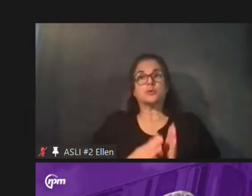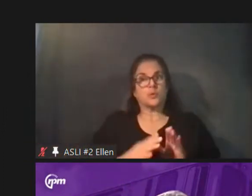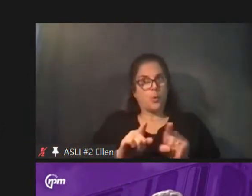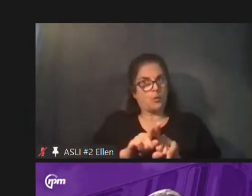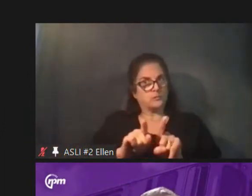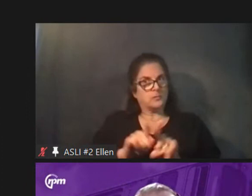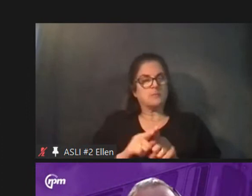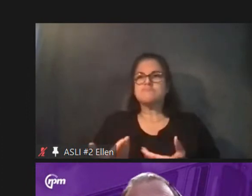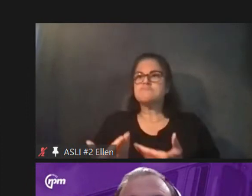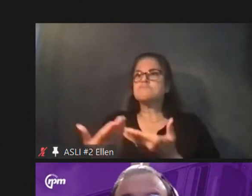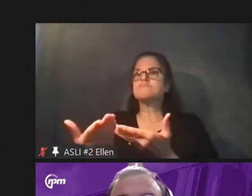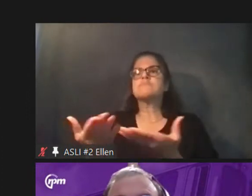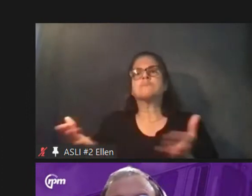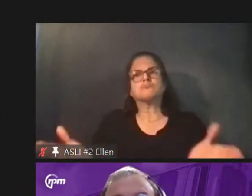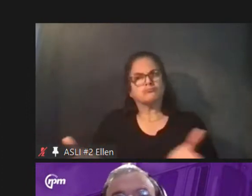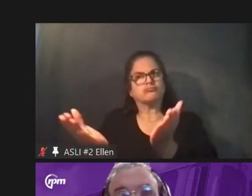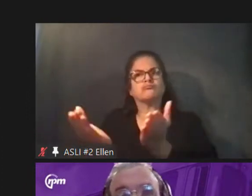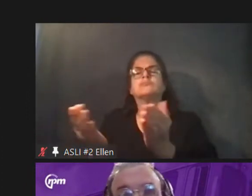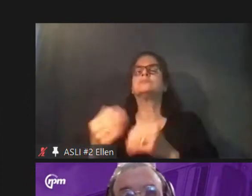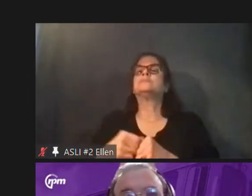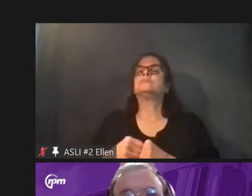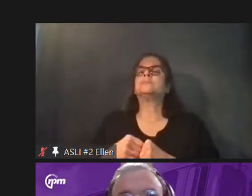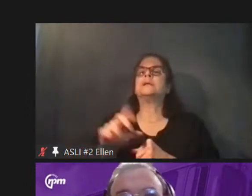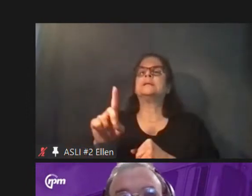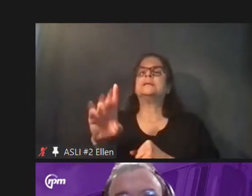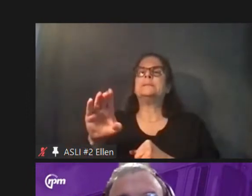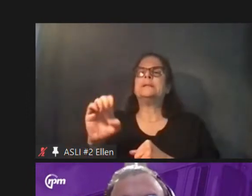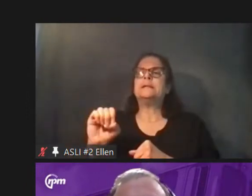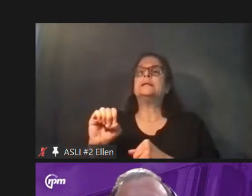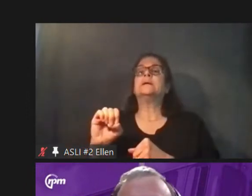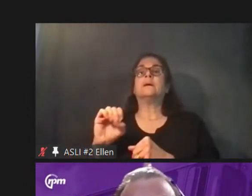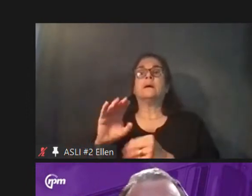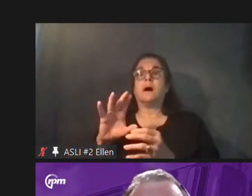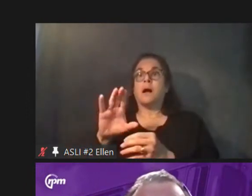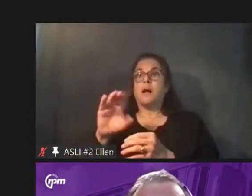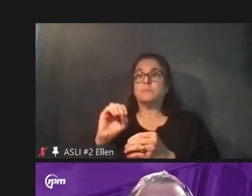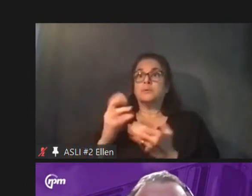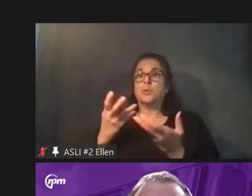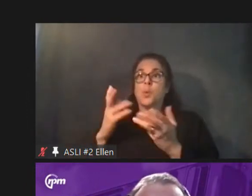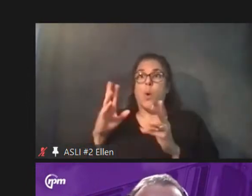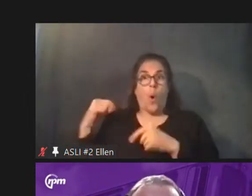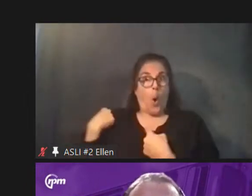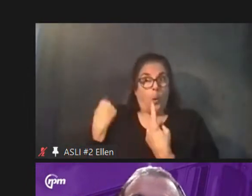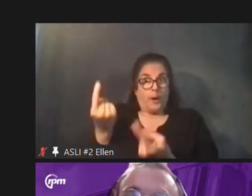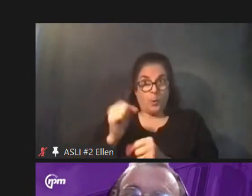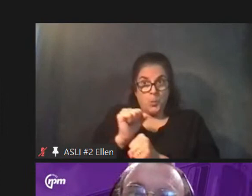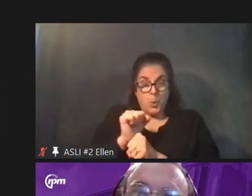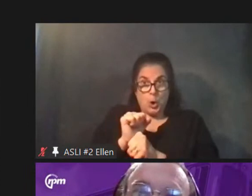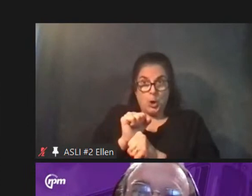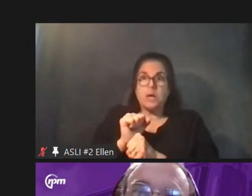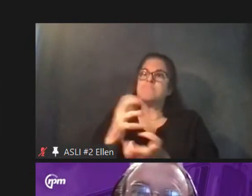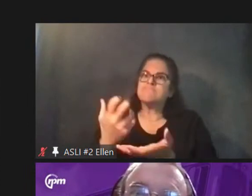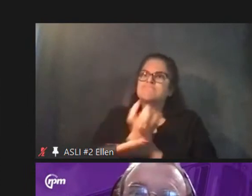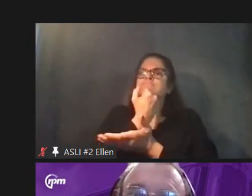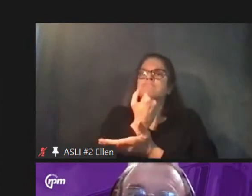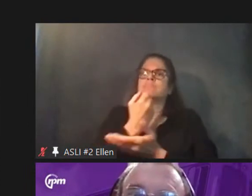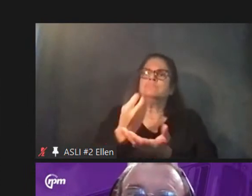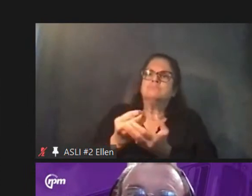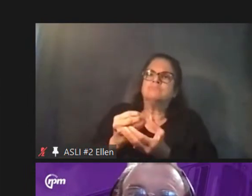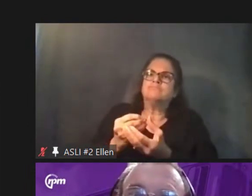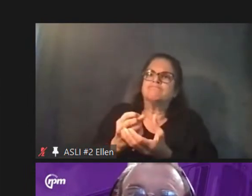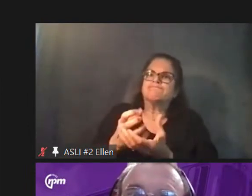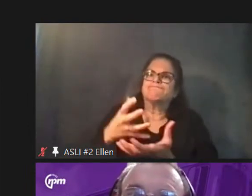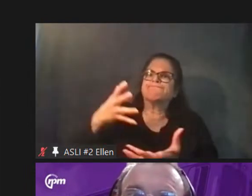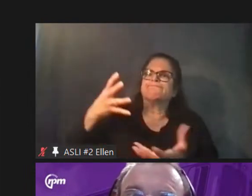to win more and larger scopes, as well as engaging with firms that are not currently on the project to discuss opportunities for them to